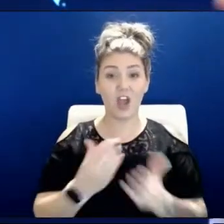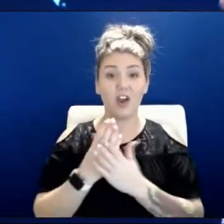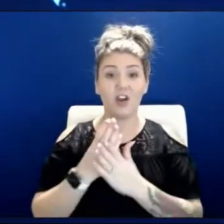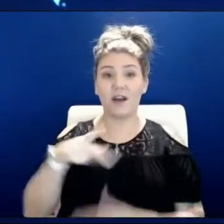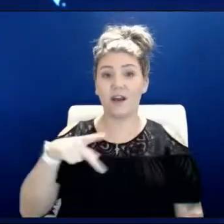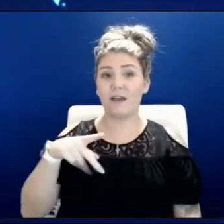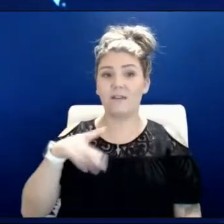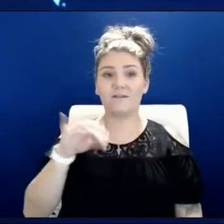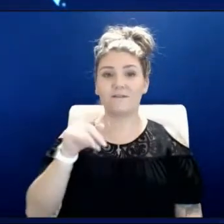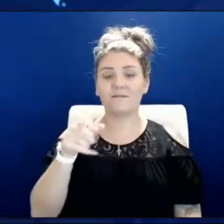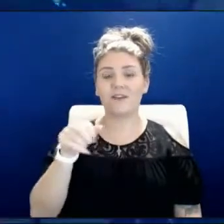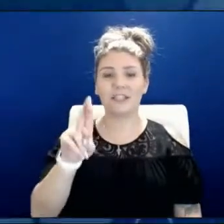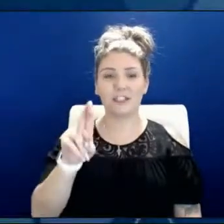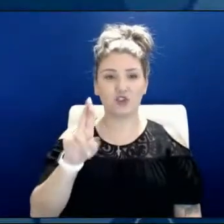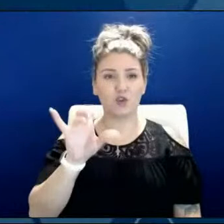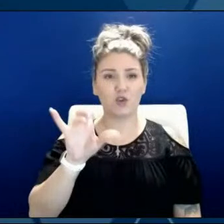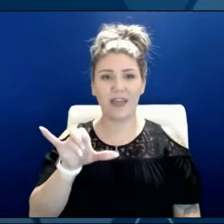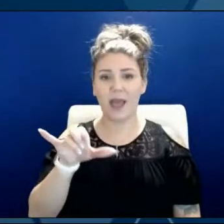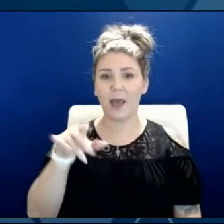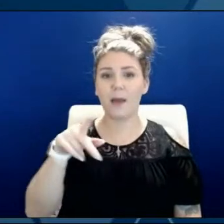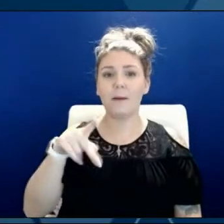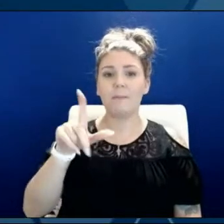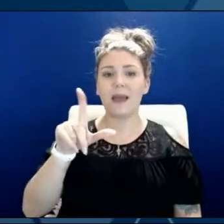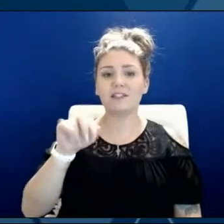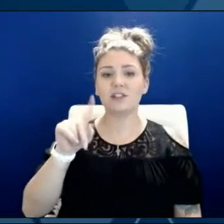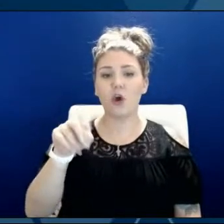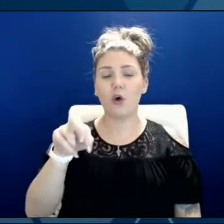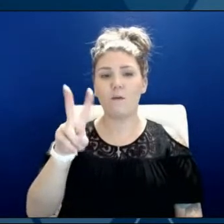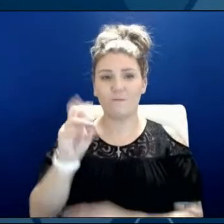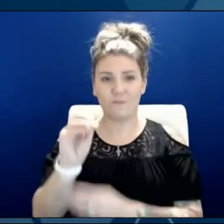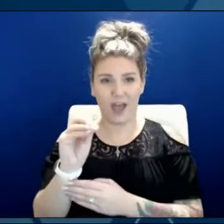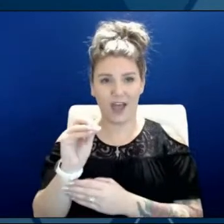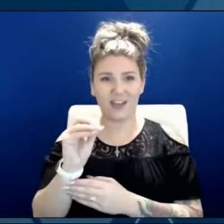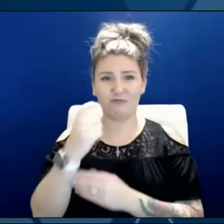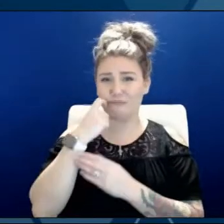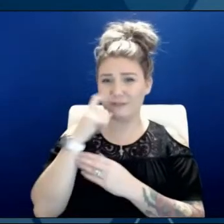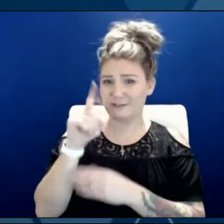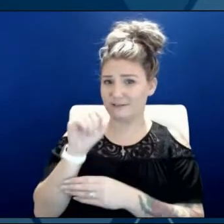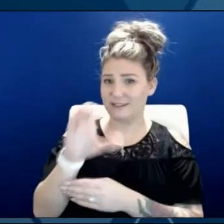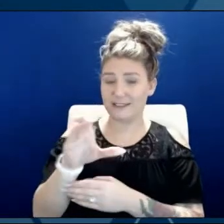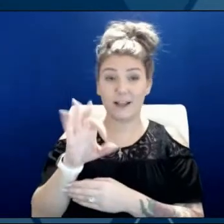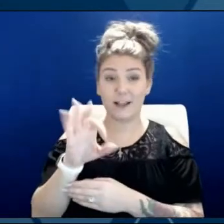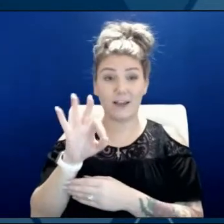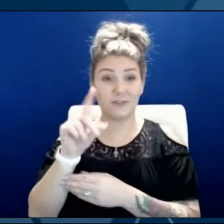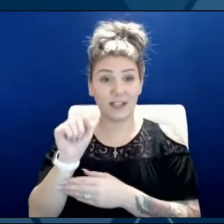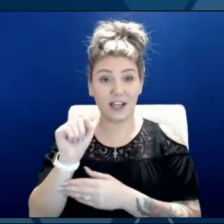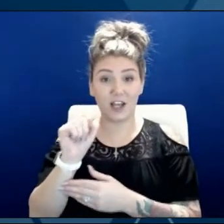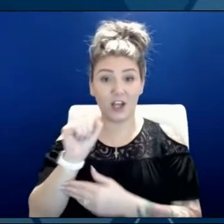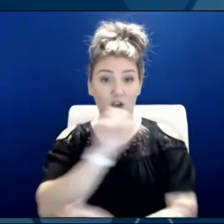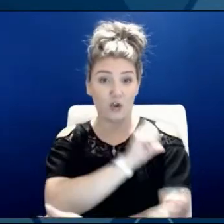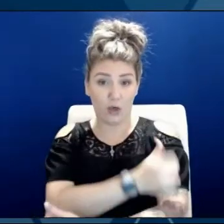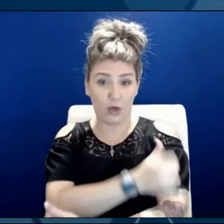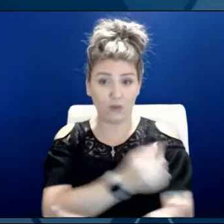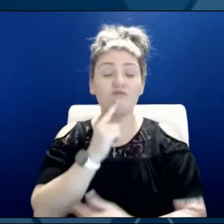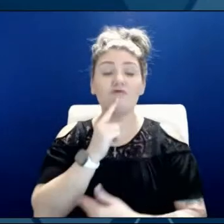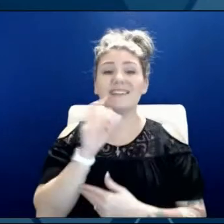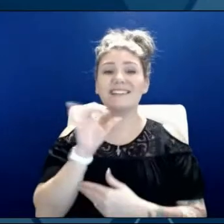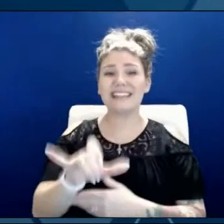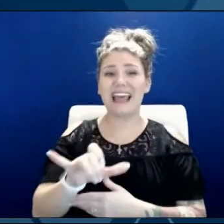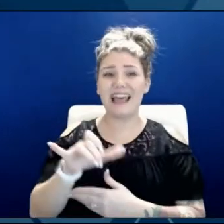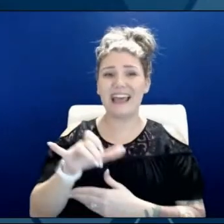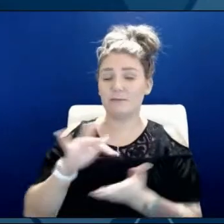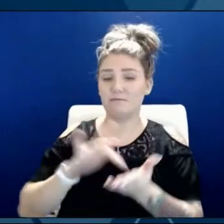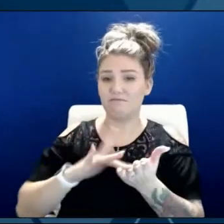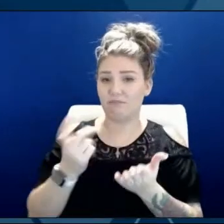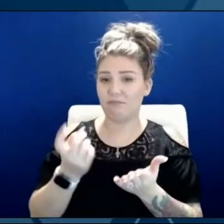want to contrast this a little bit. This past December, just 3 months ago, the FDA authorized Pfizer's Paxlovid tablets for emergency use